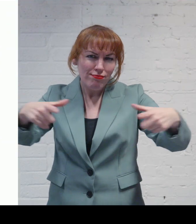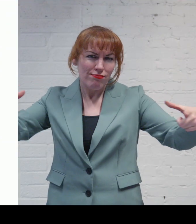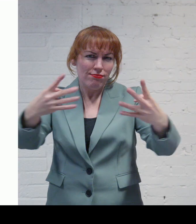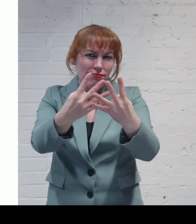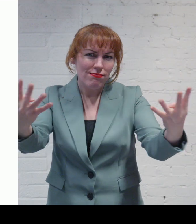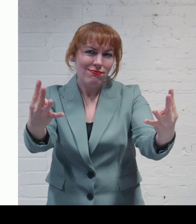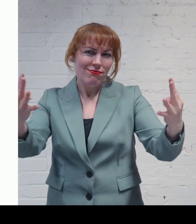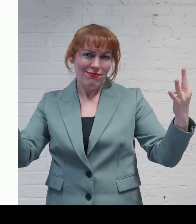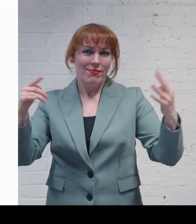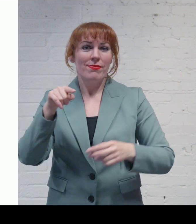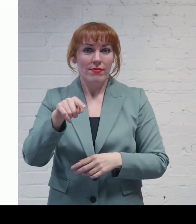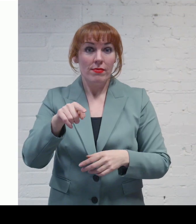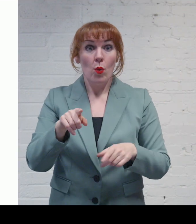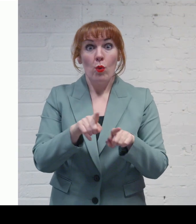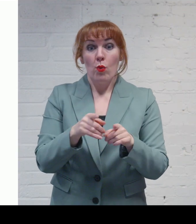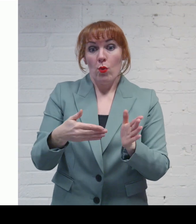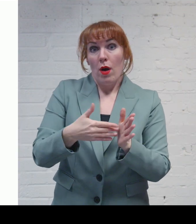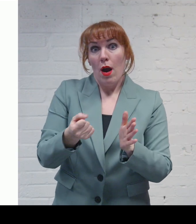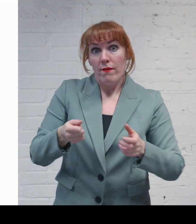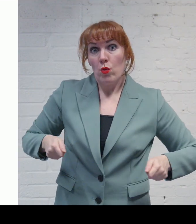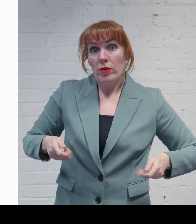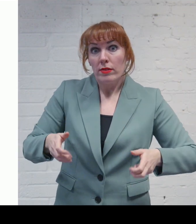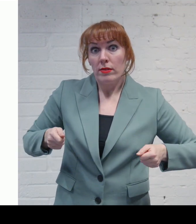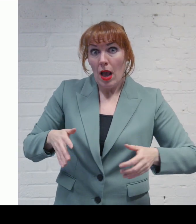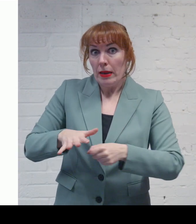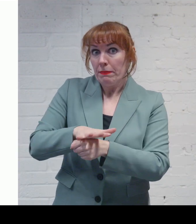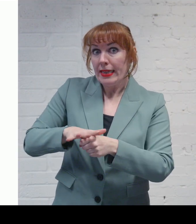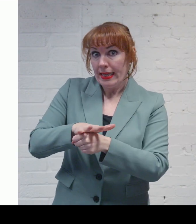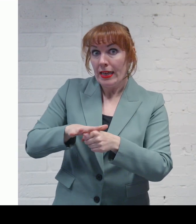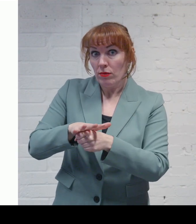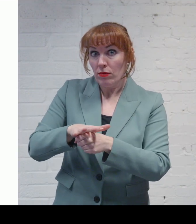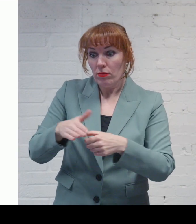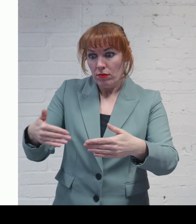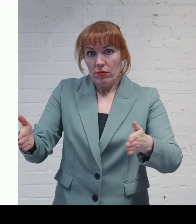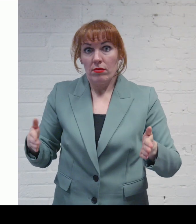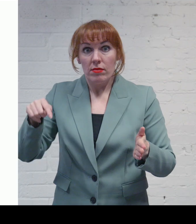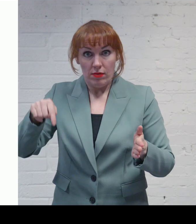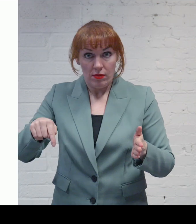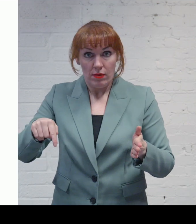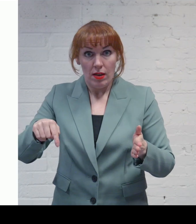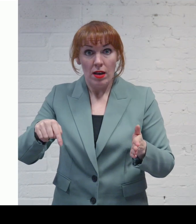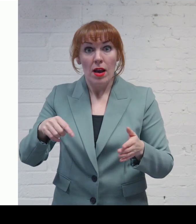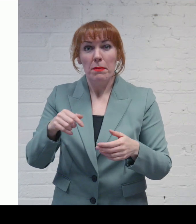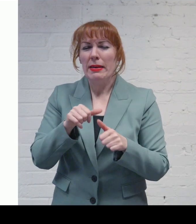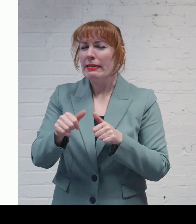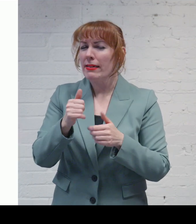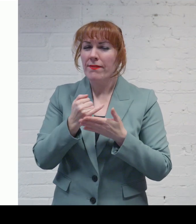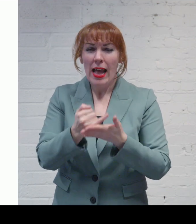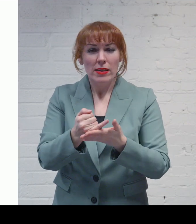There are designated wheelchair spaces in the main auditorium, and these can be booked before your visit.